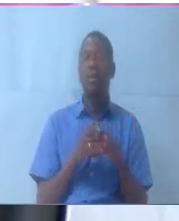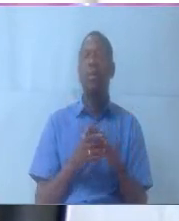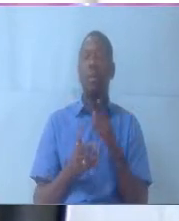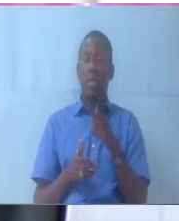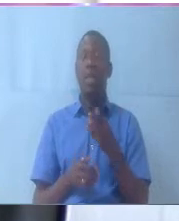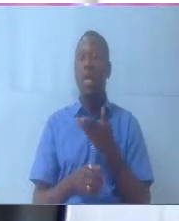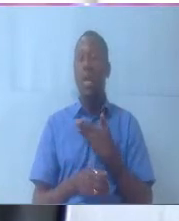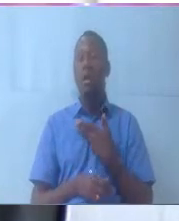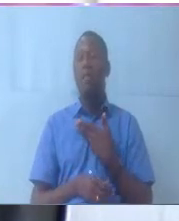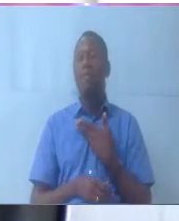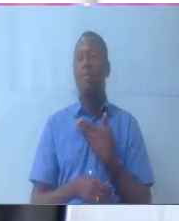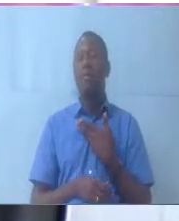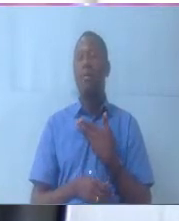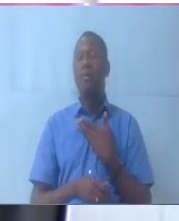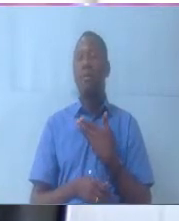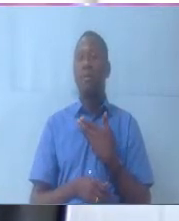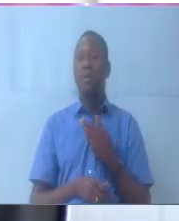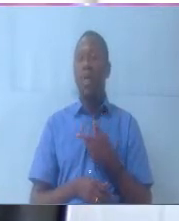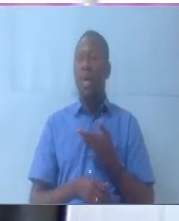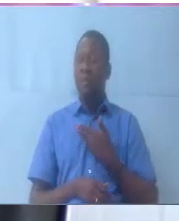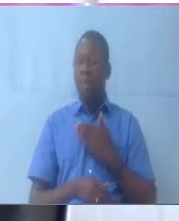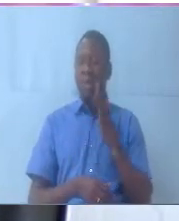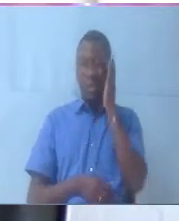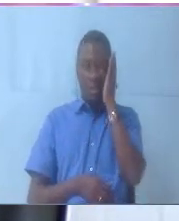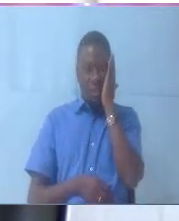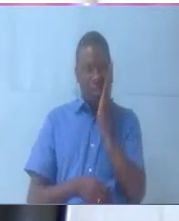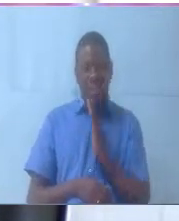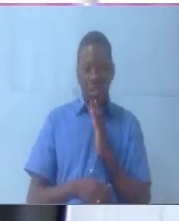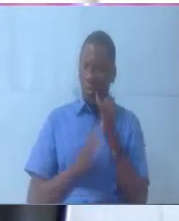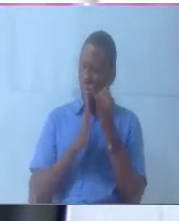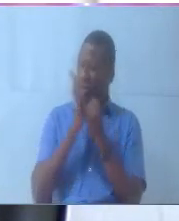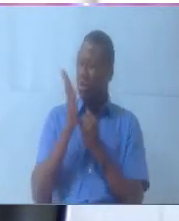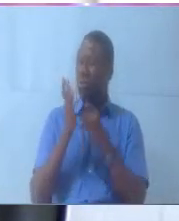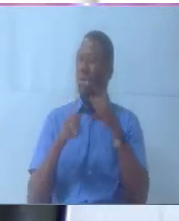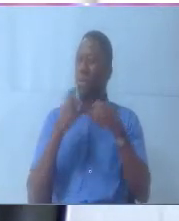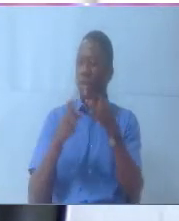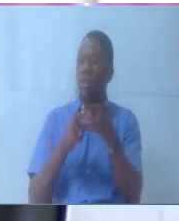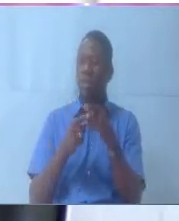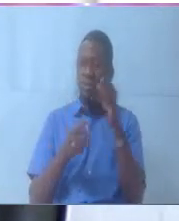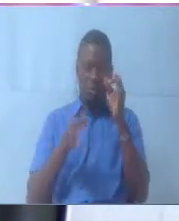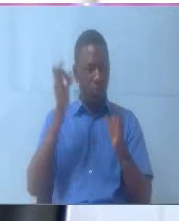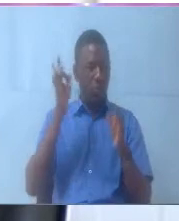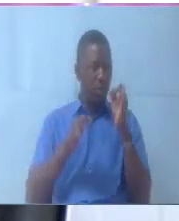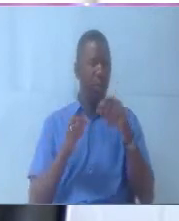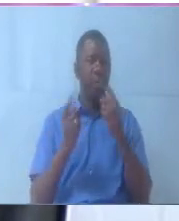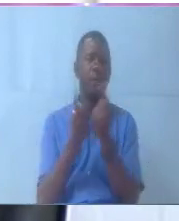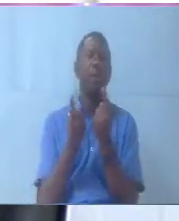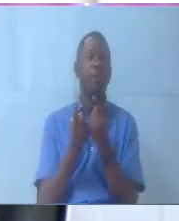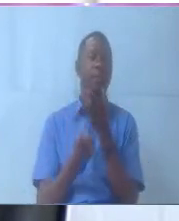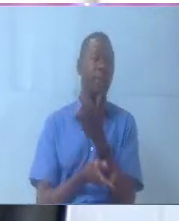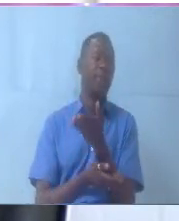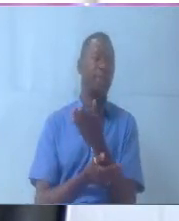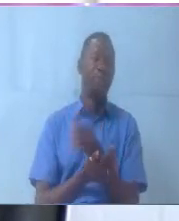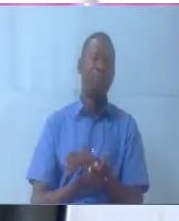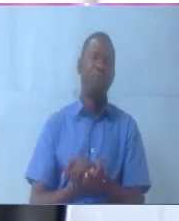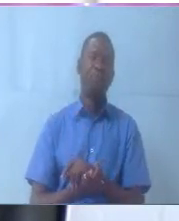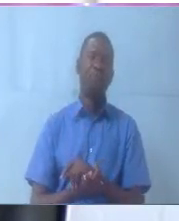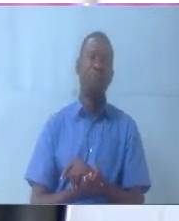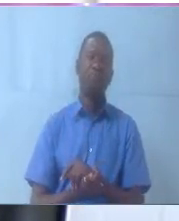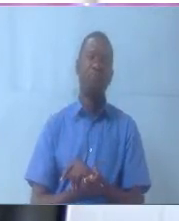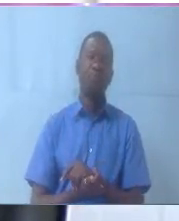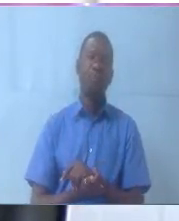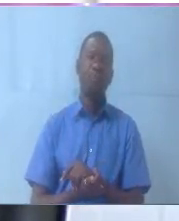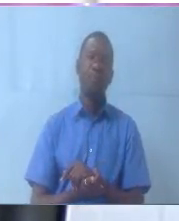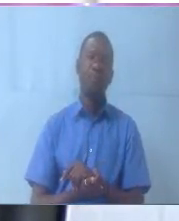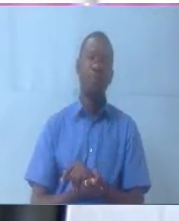he has a serious concern with that case. Ko de umbale be dending abulu wakito la ko kama.